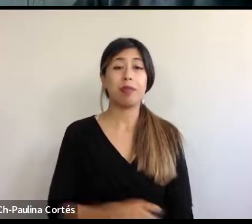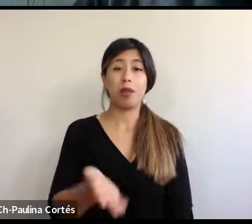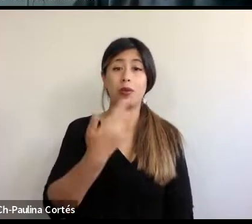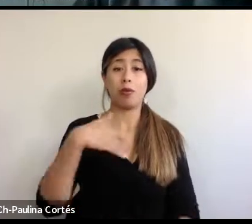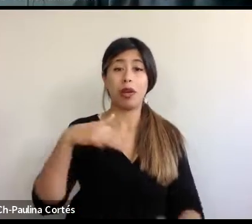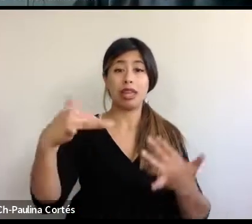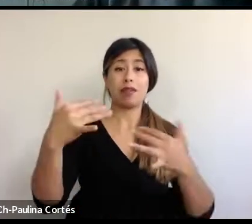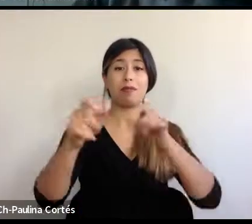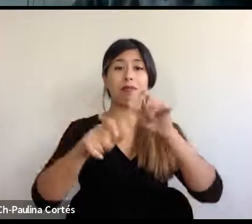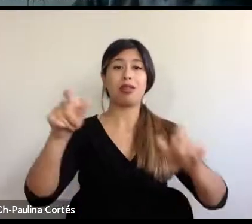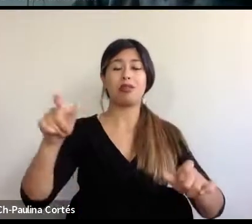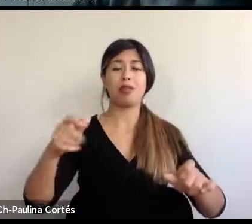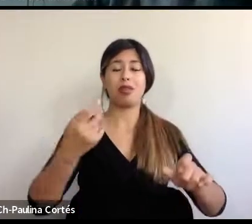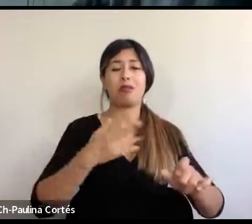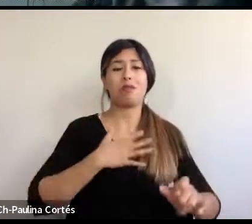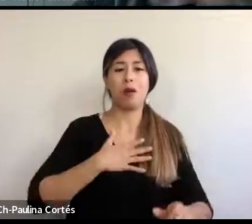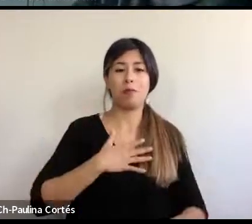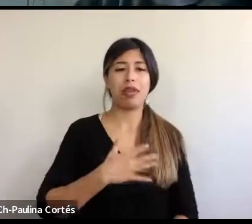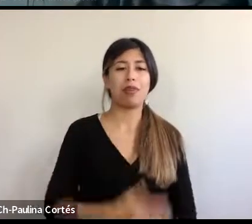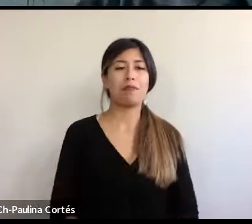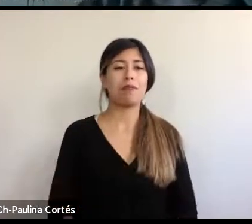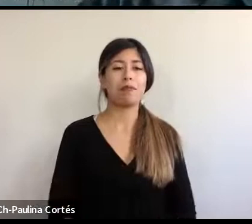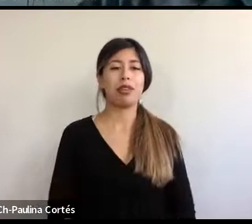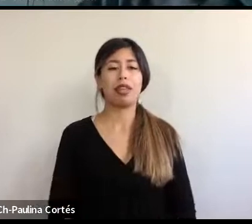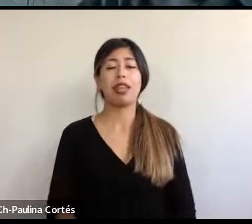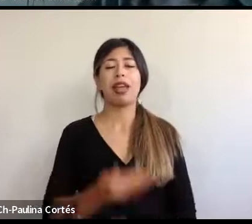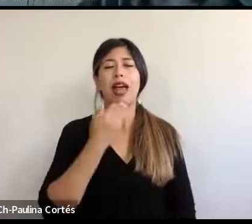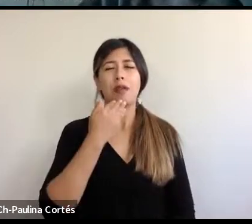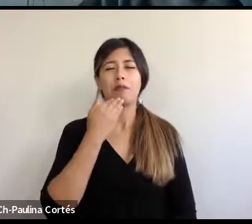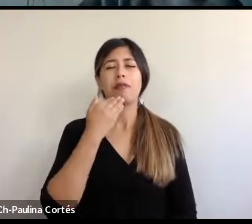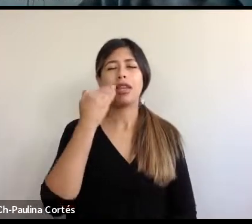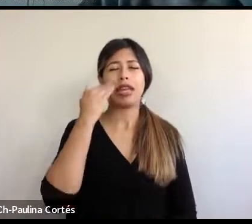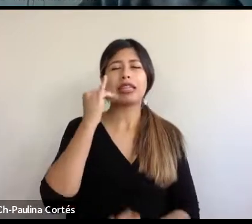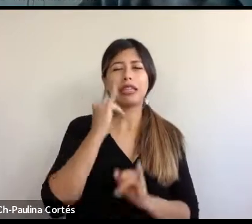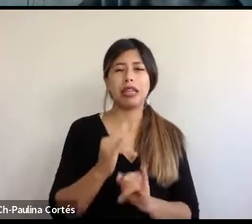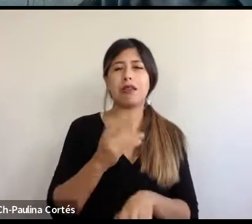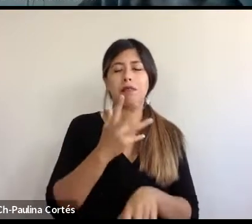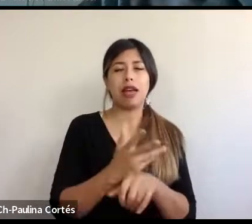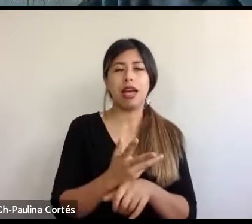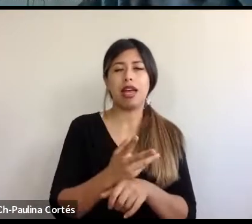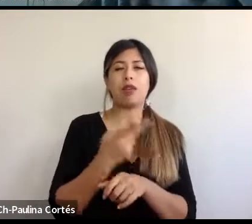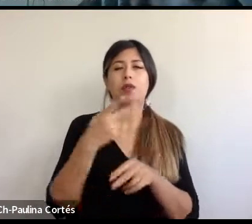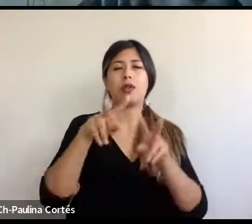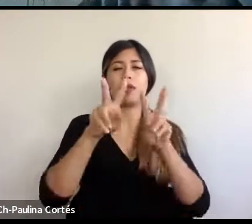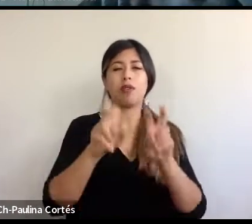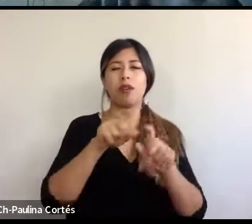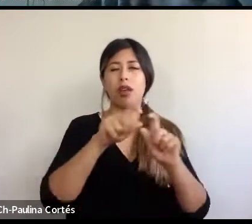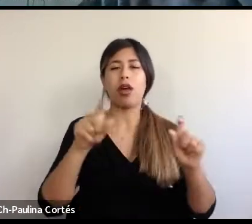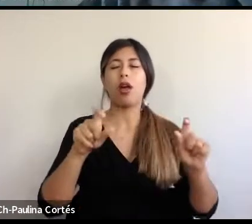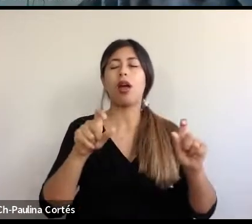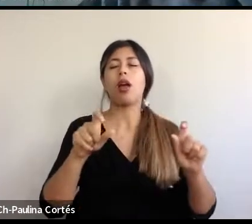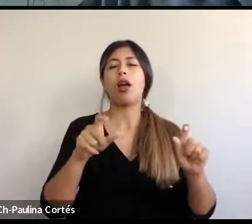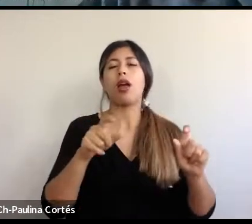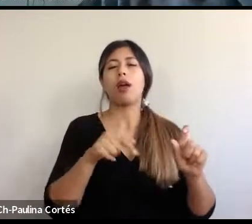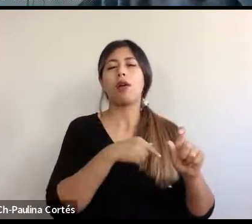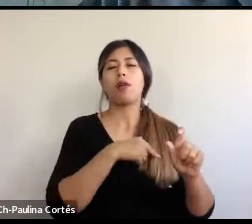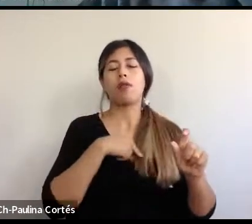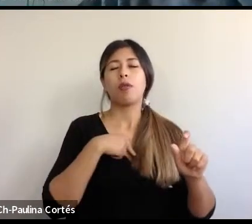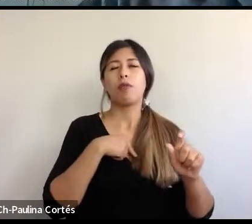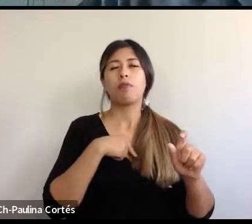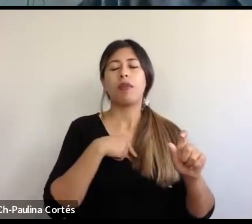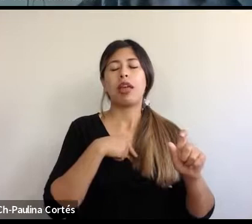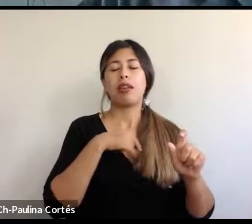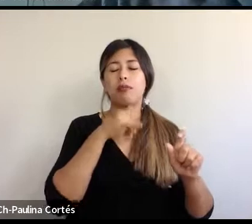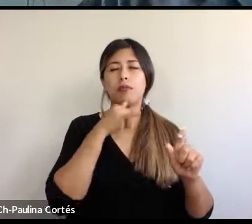we traditionally had a section called 1-0, which was focused on technological issues. And for the next edition, we want